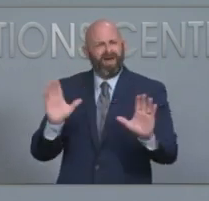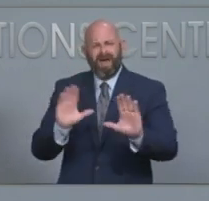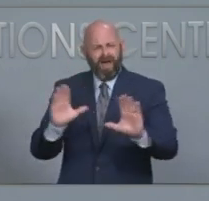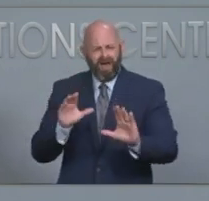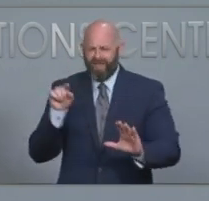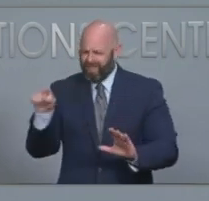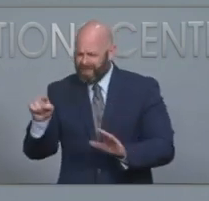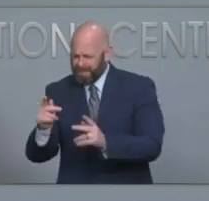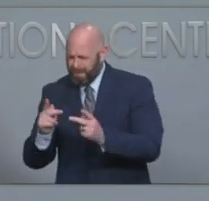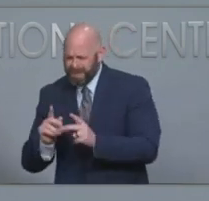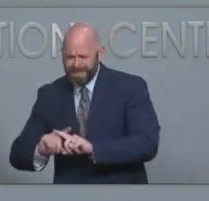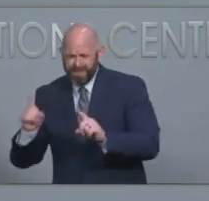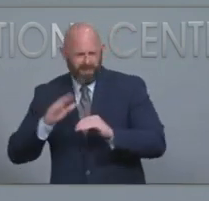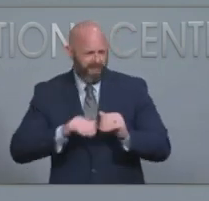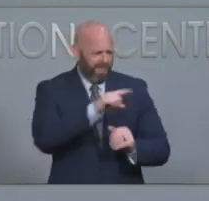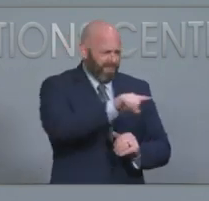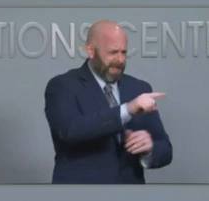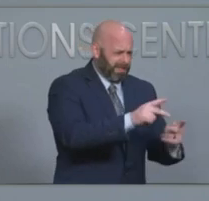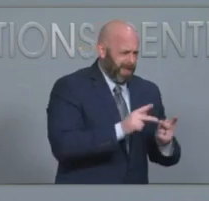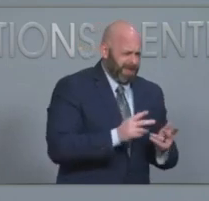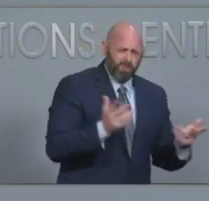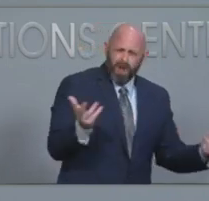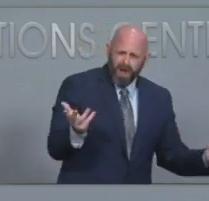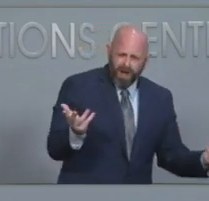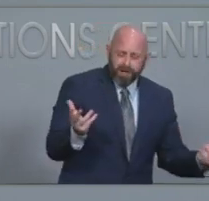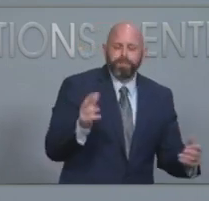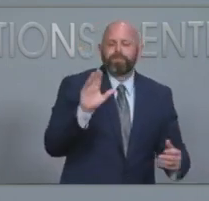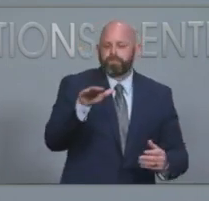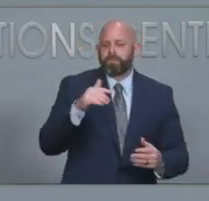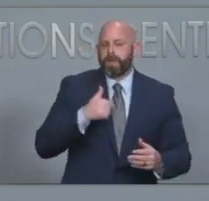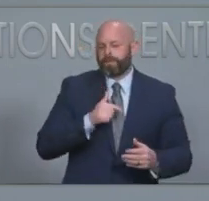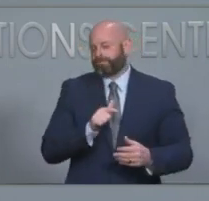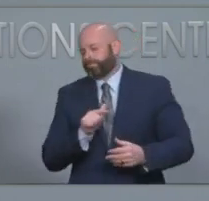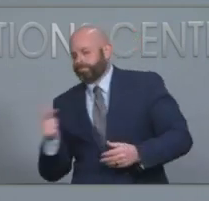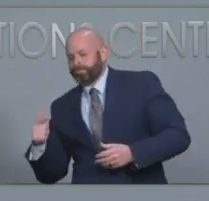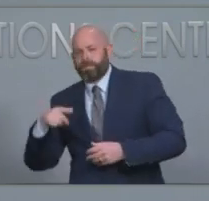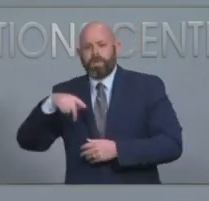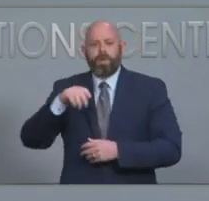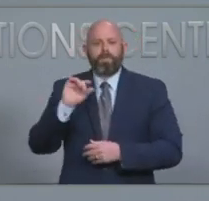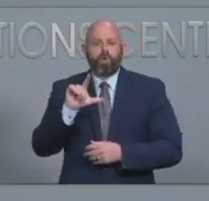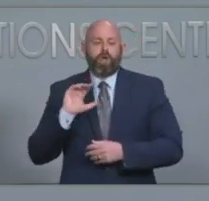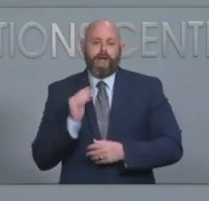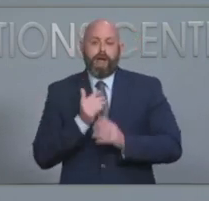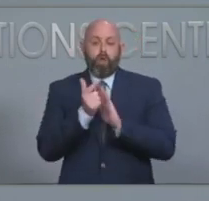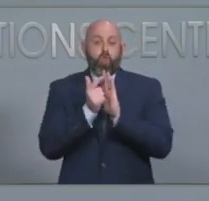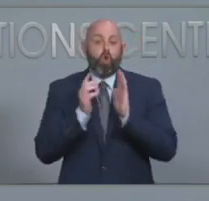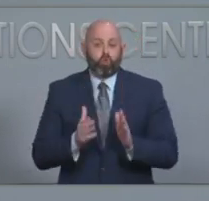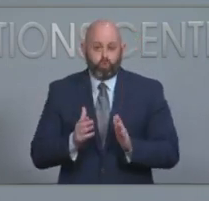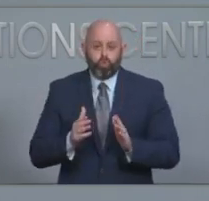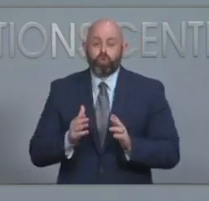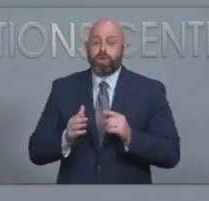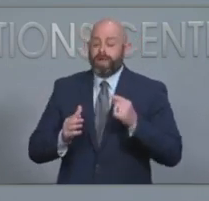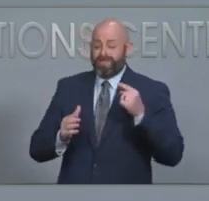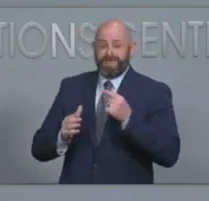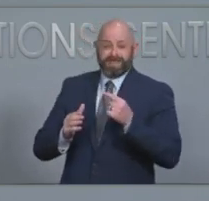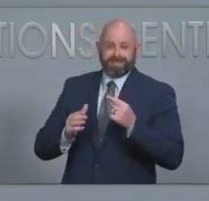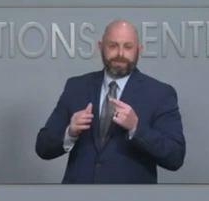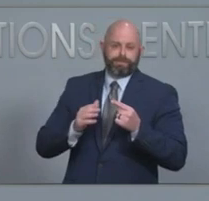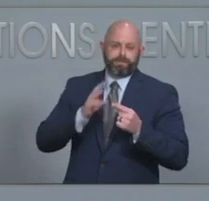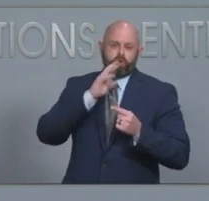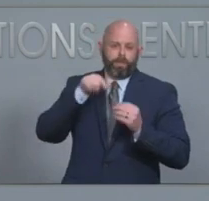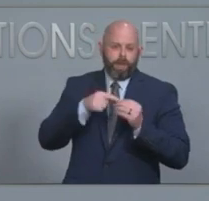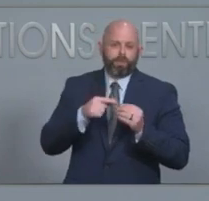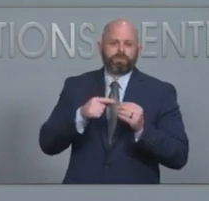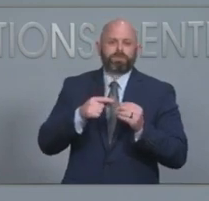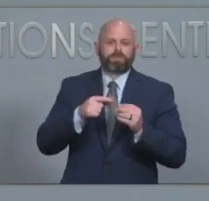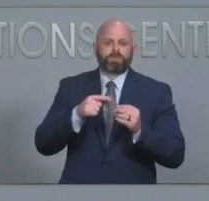uniformity. I actually will let Paul talk about that, because the procedures you're referencing come from the rulemaking that we've done.